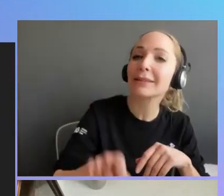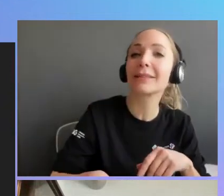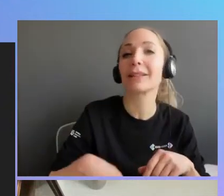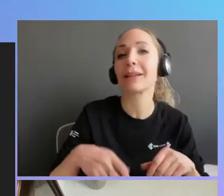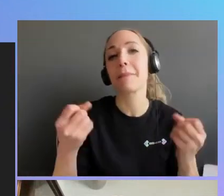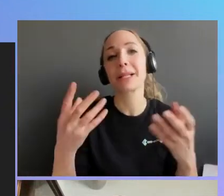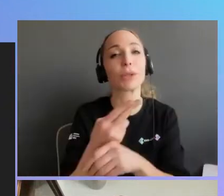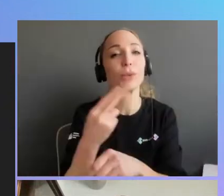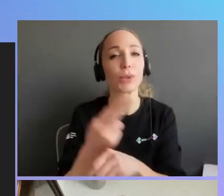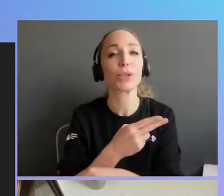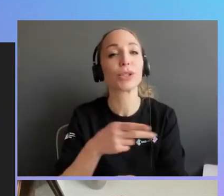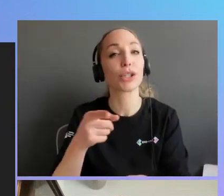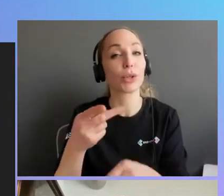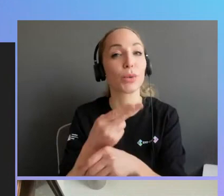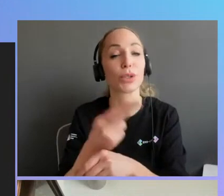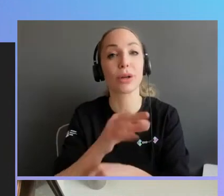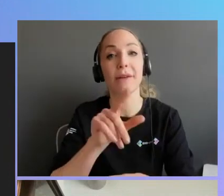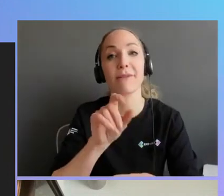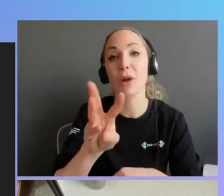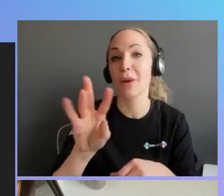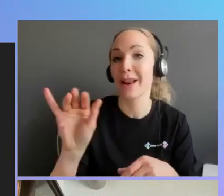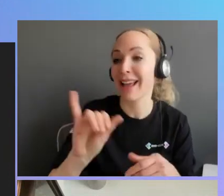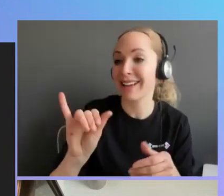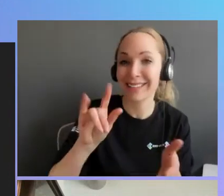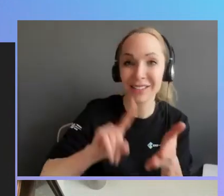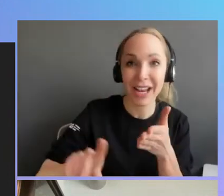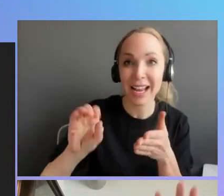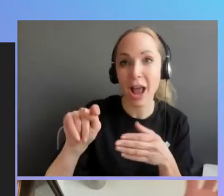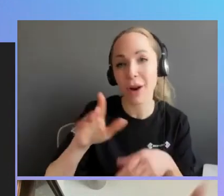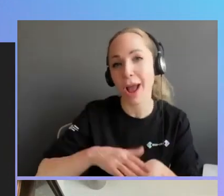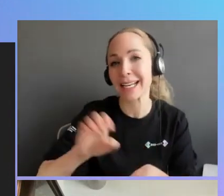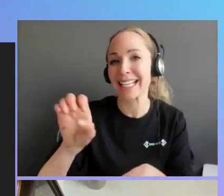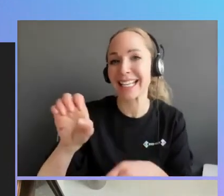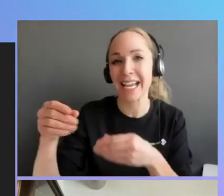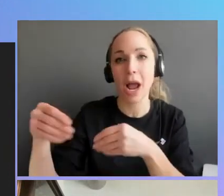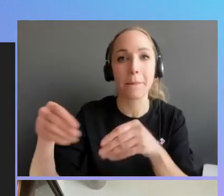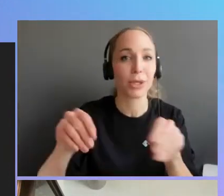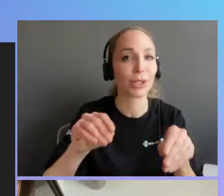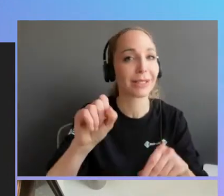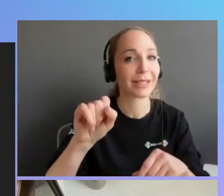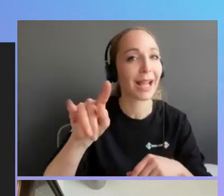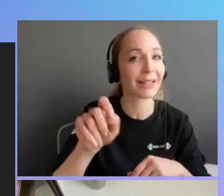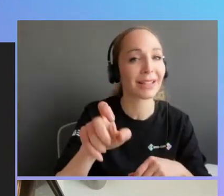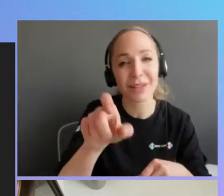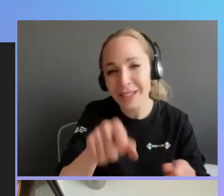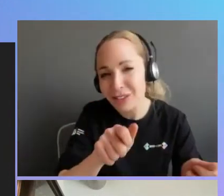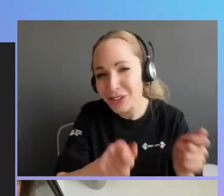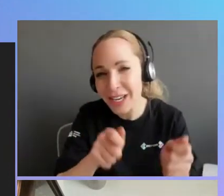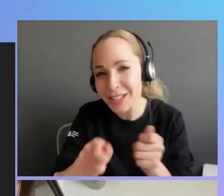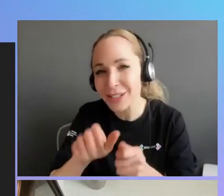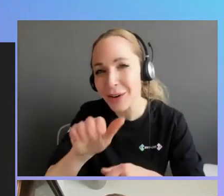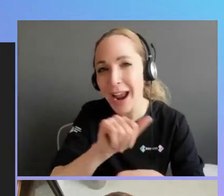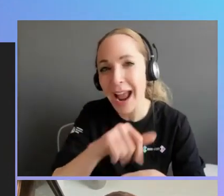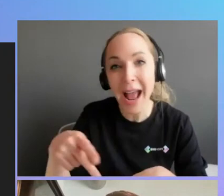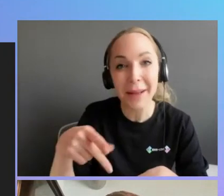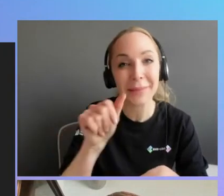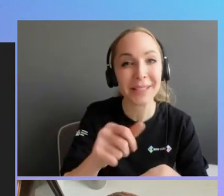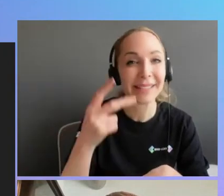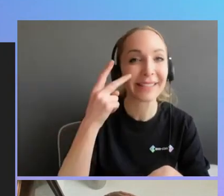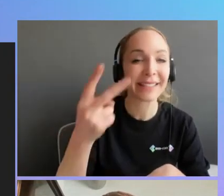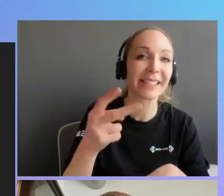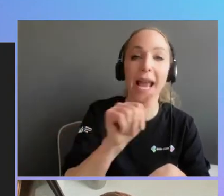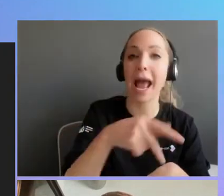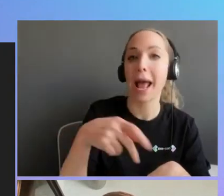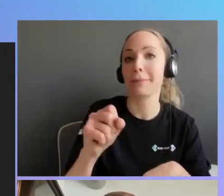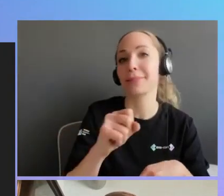checkout experience that you have on your e-commerce site. And it will allow you to manipulate your app and have Axe be automatically run in each unique